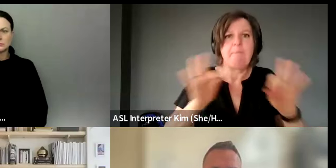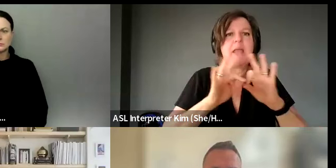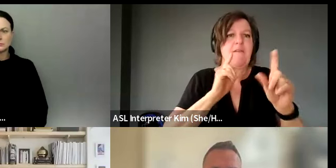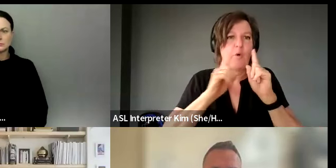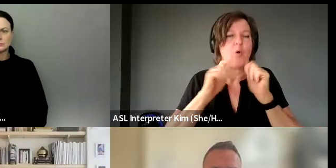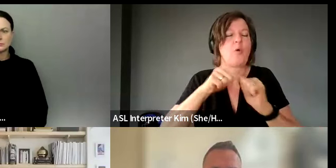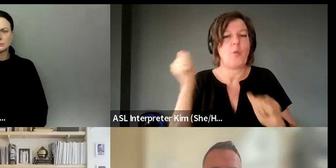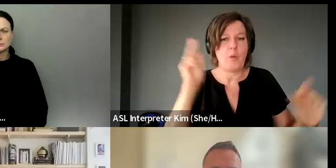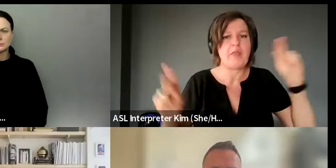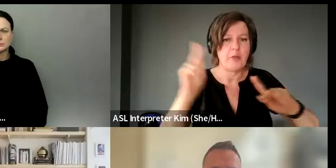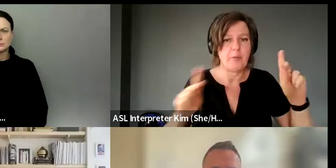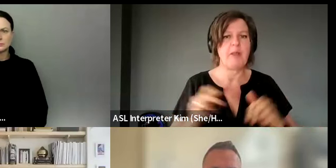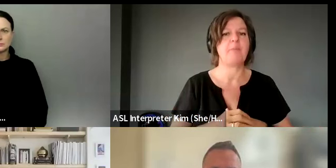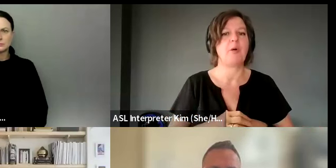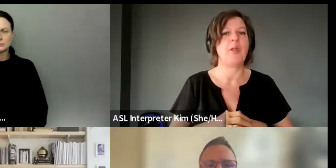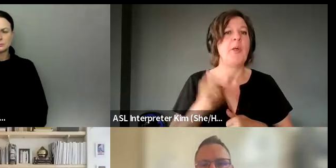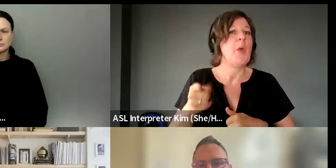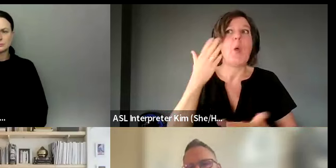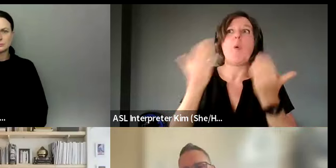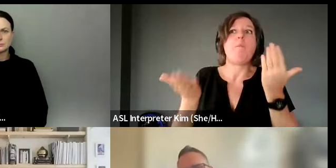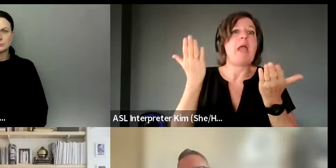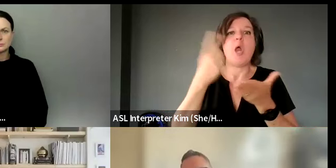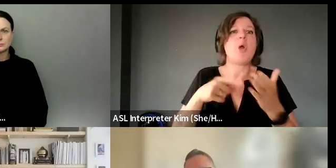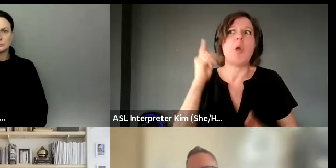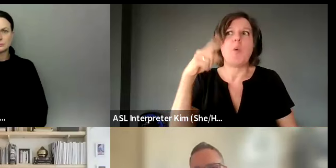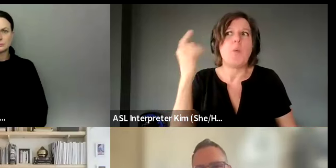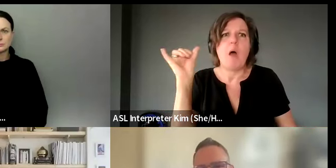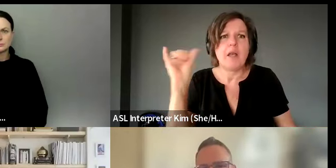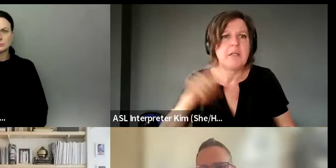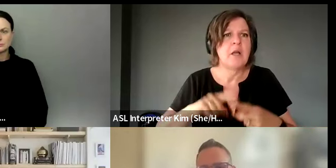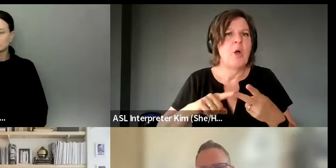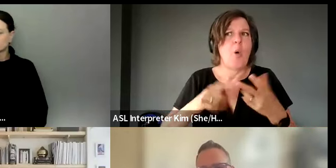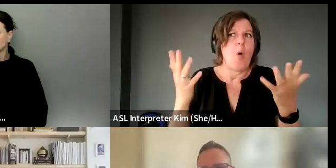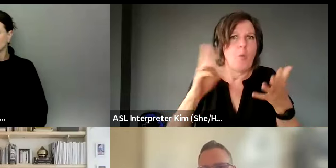what is it to lip read or who may not know what is it to use a sign language.